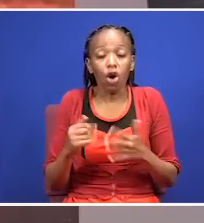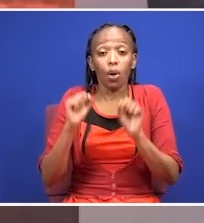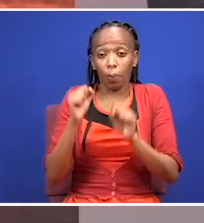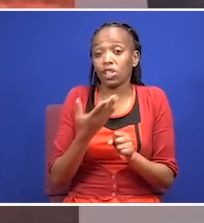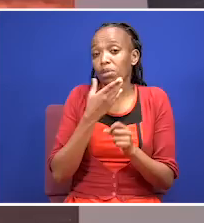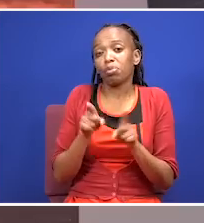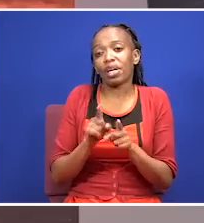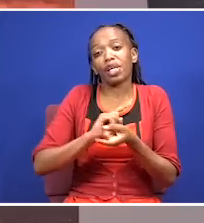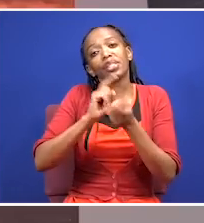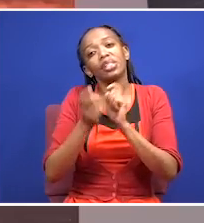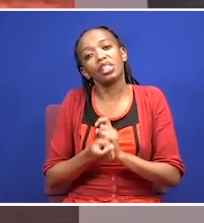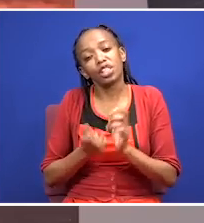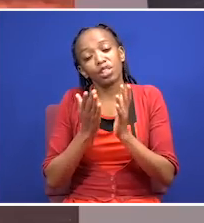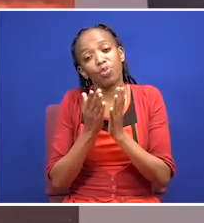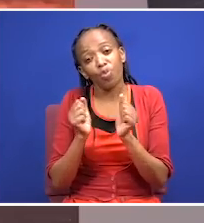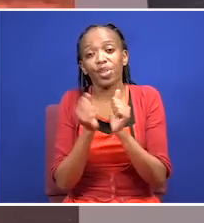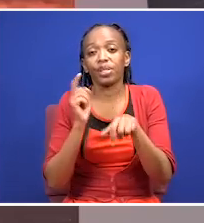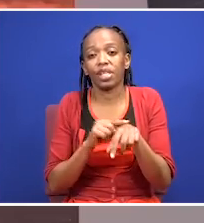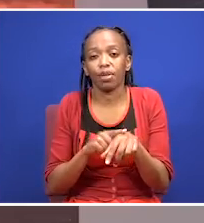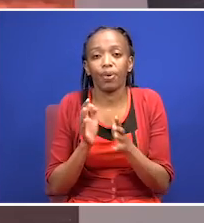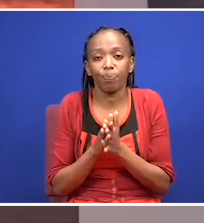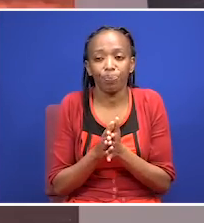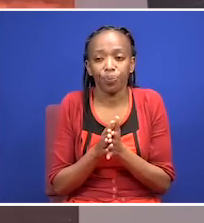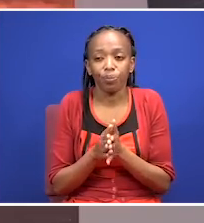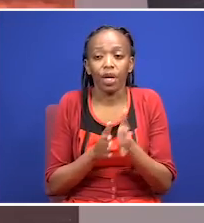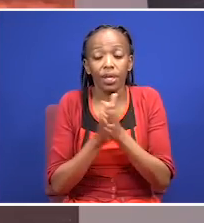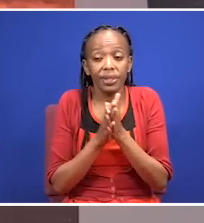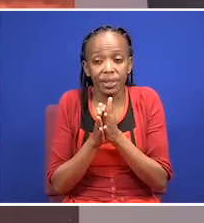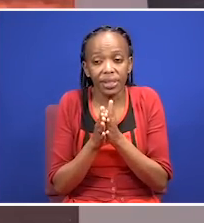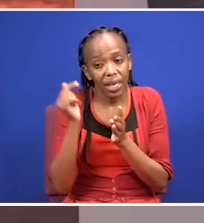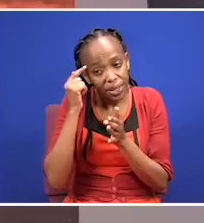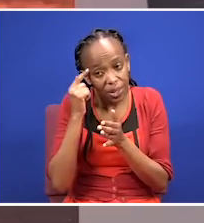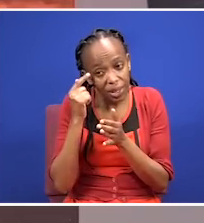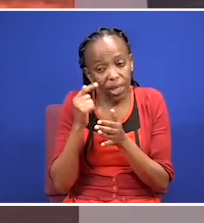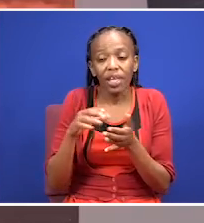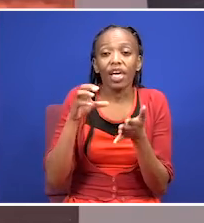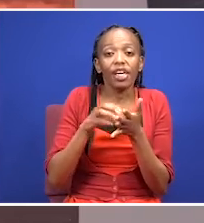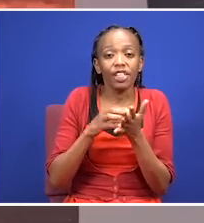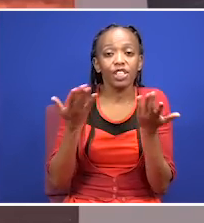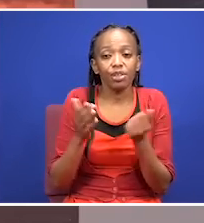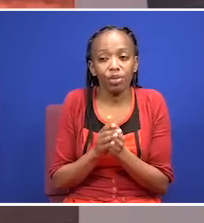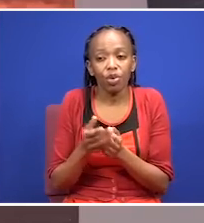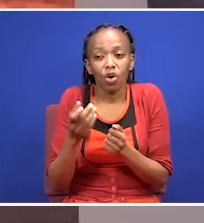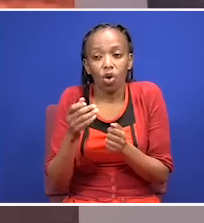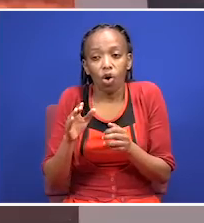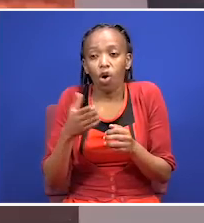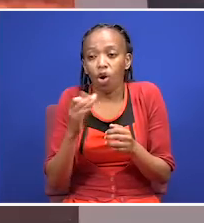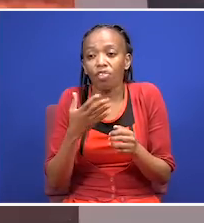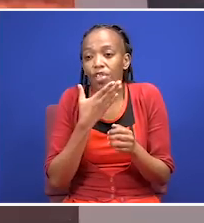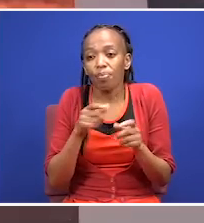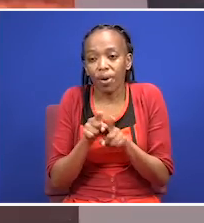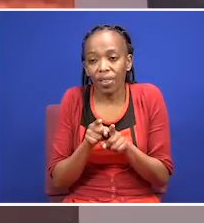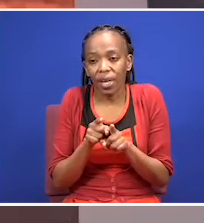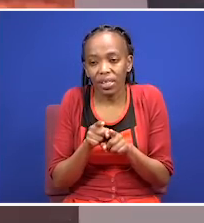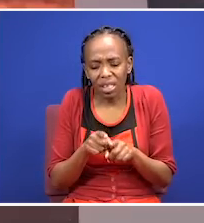changed through time interestingly it seems like the issue of their brother kept